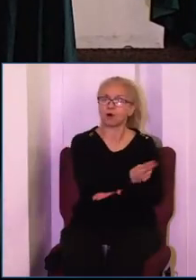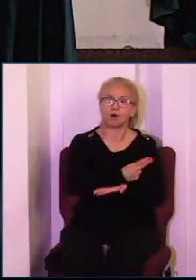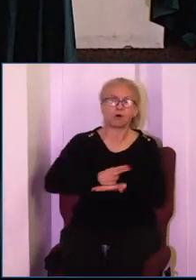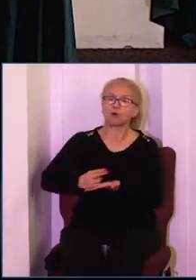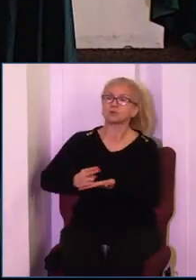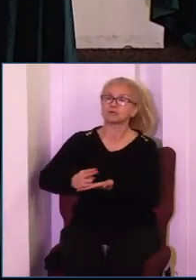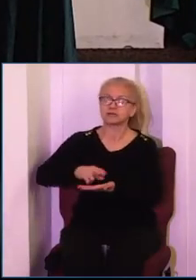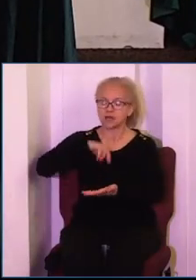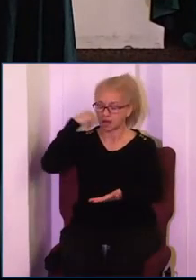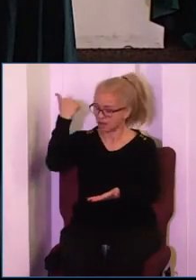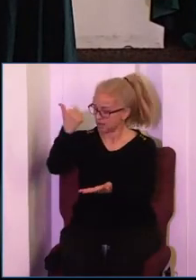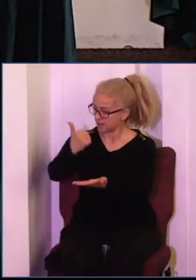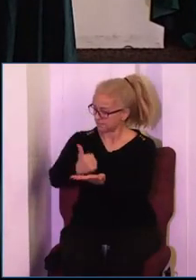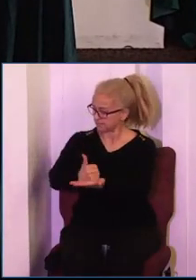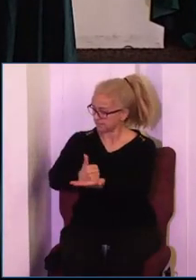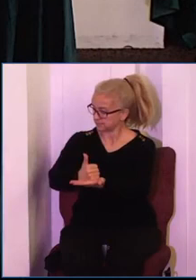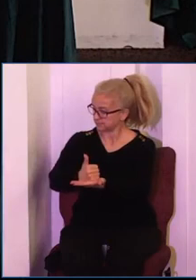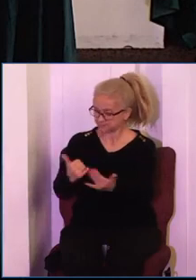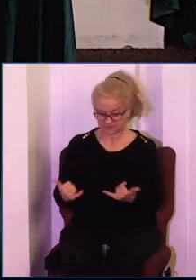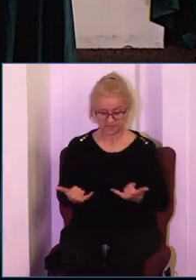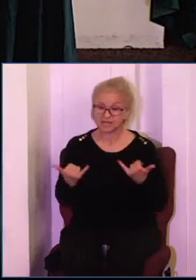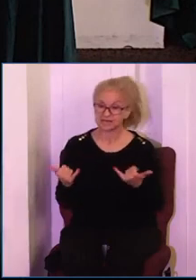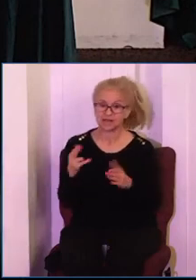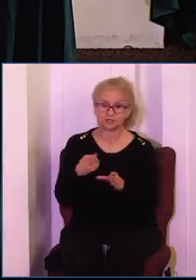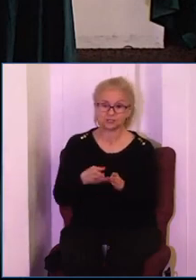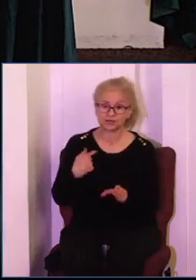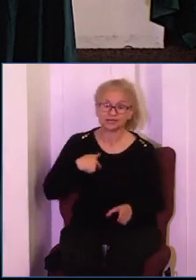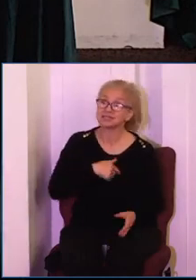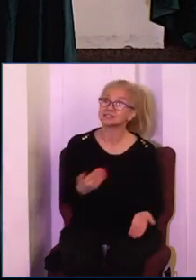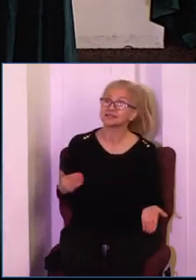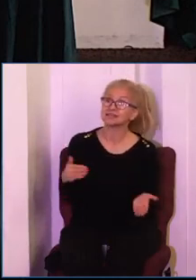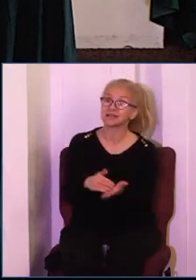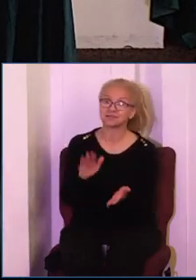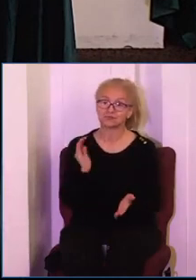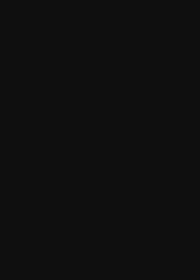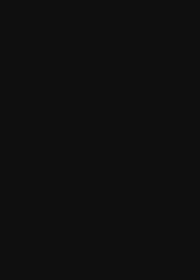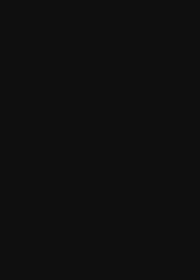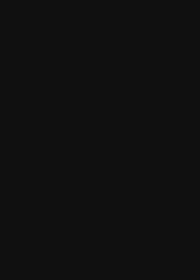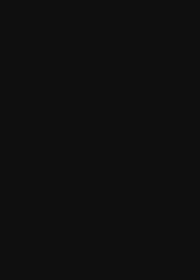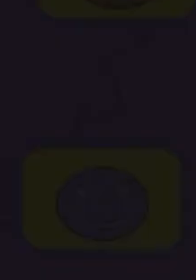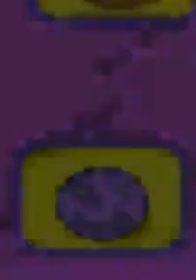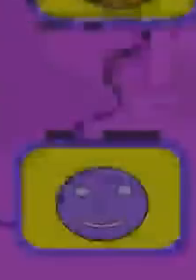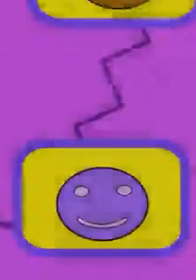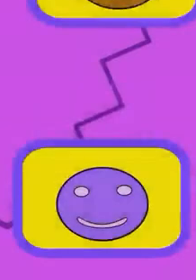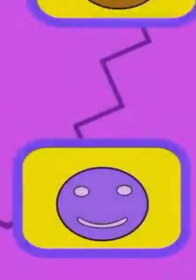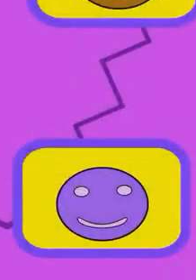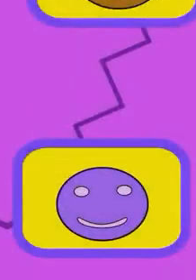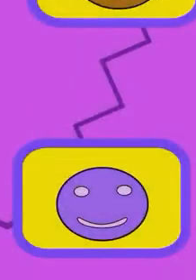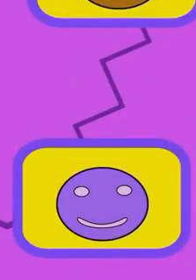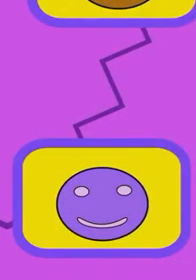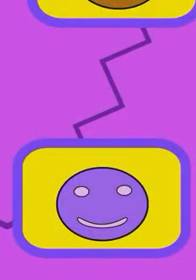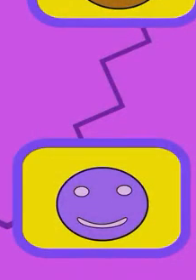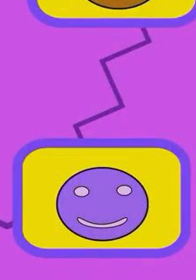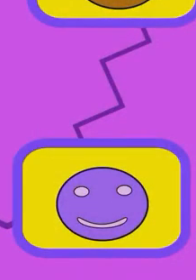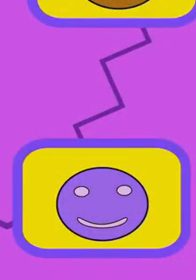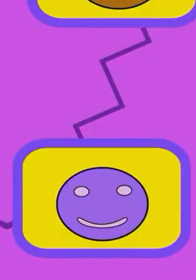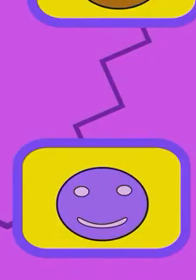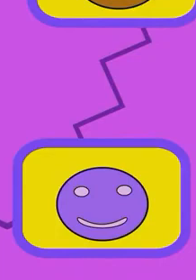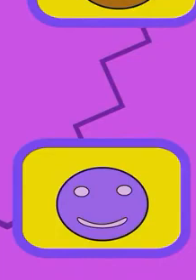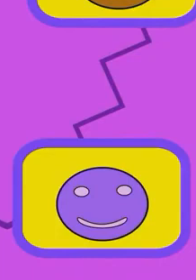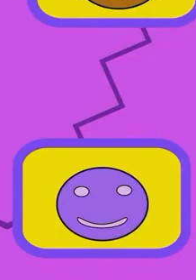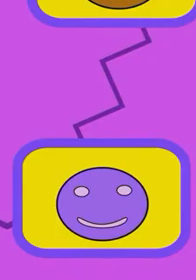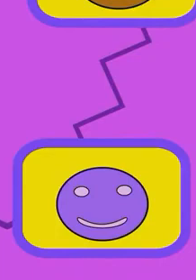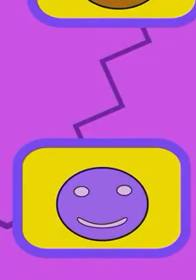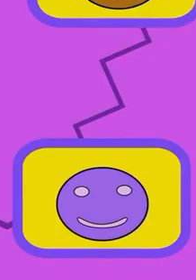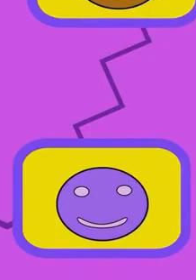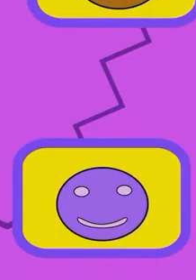Amen. Amen. Now, join us again for our hospitality time. I believe it's coming back up on the screen,